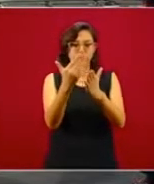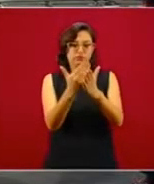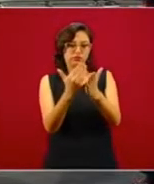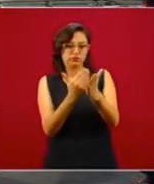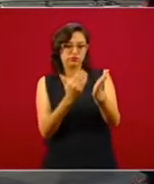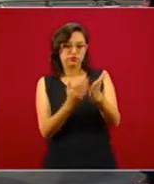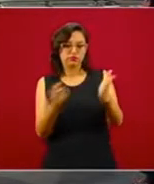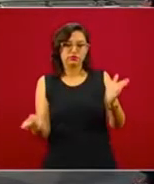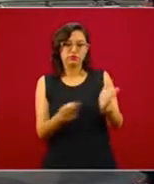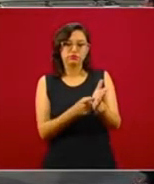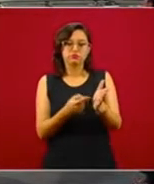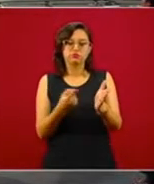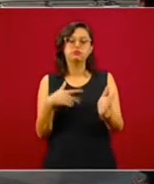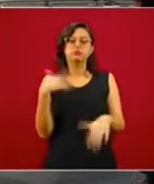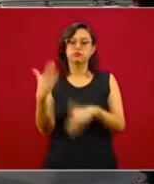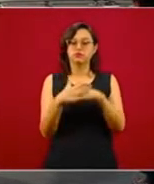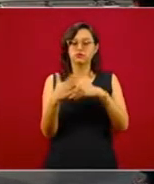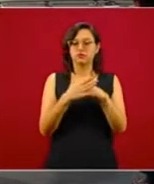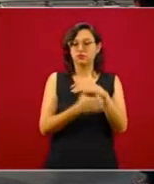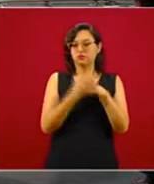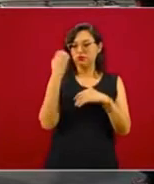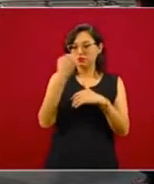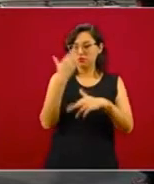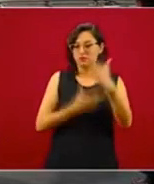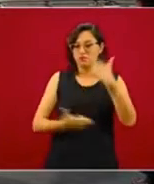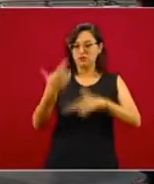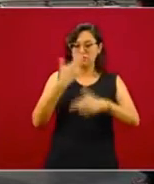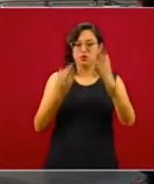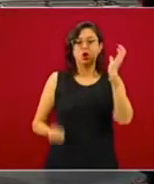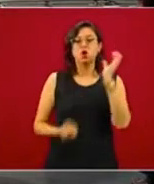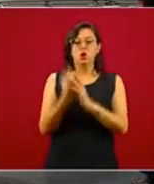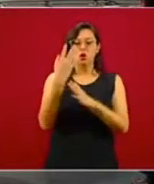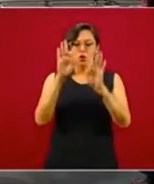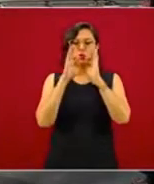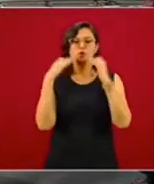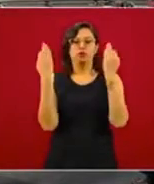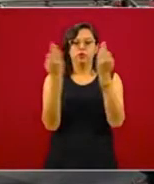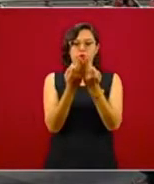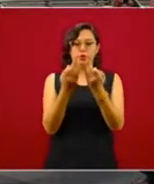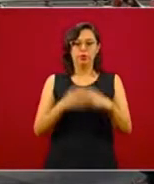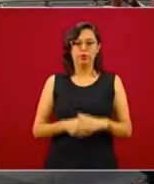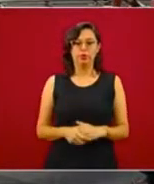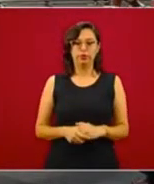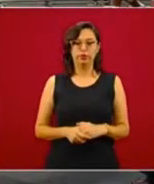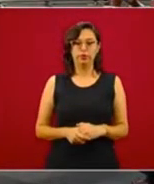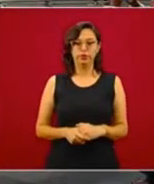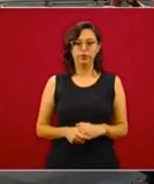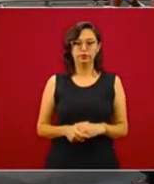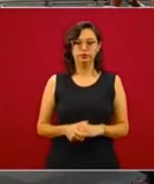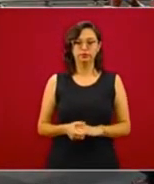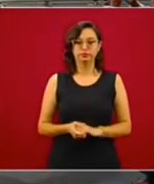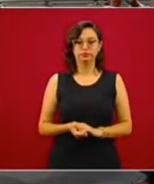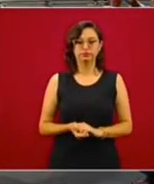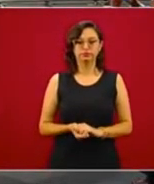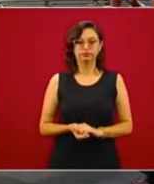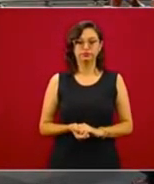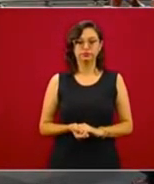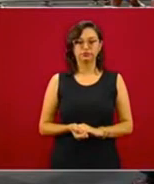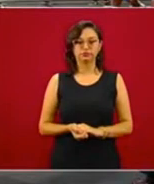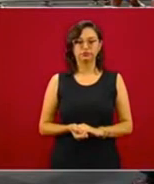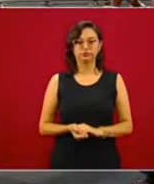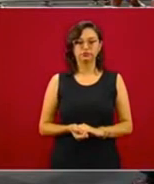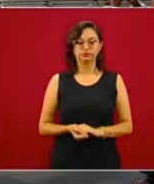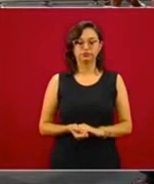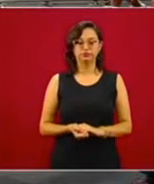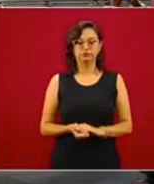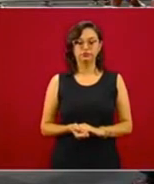plan of the guidelines for going back to school according to the new normal.